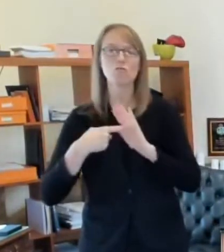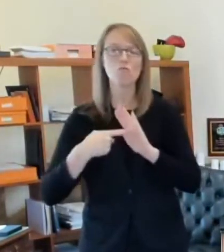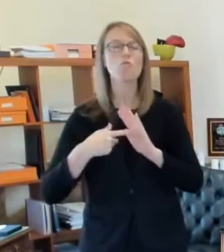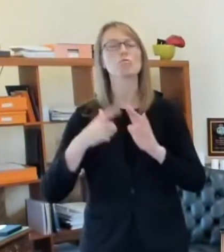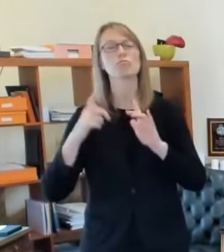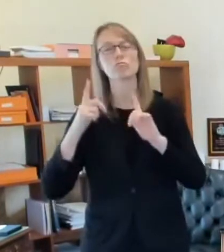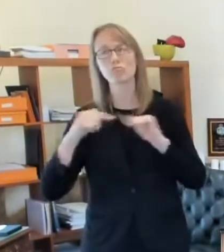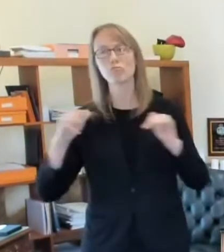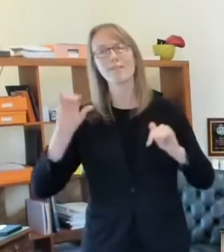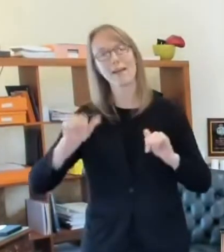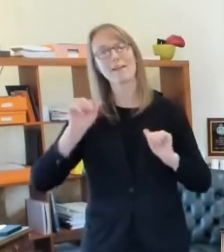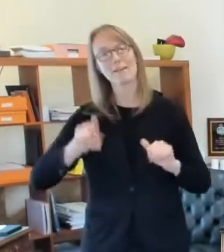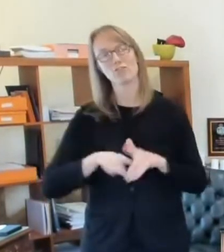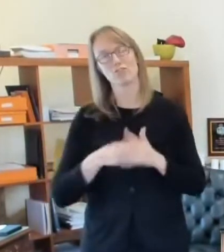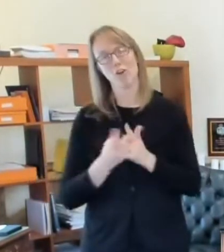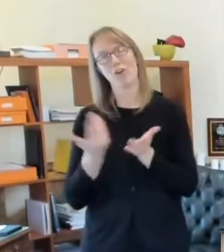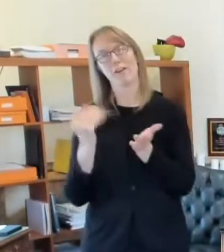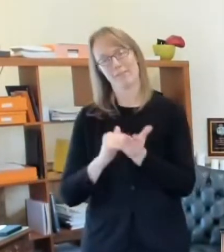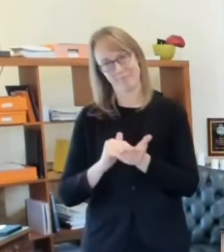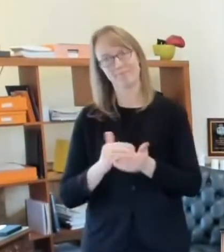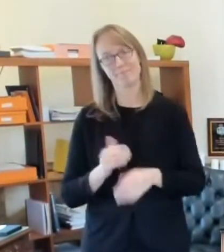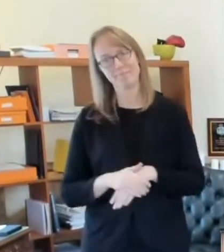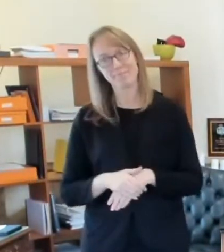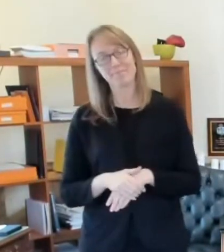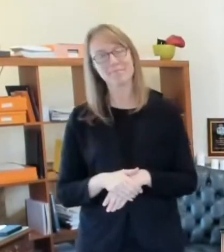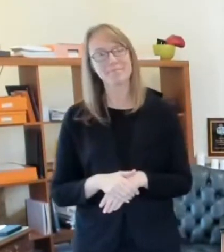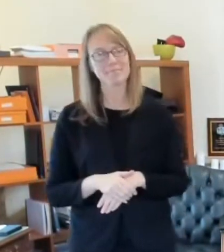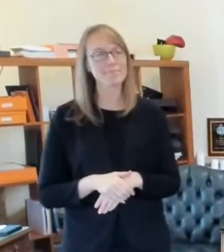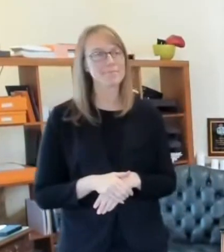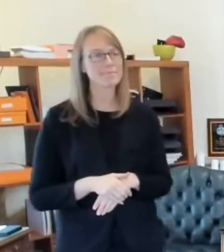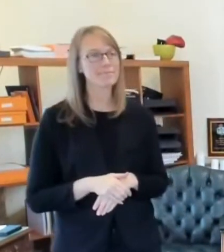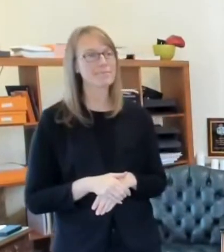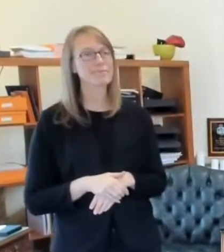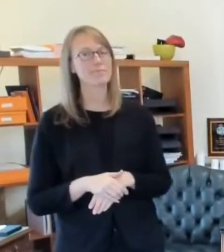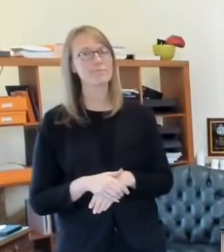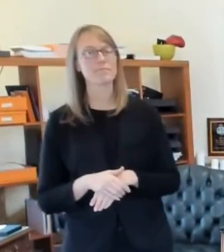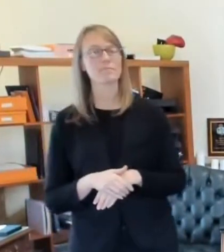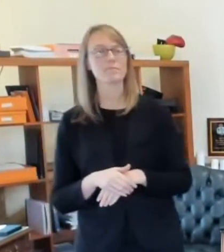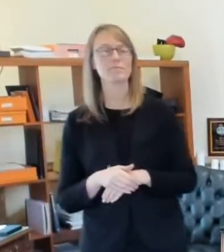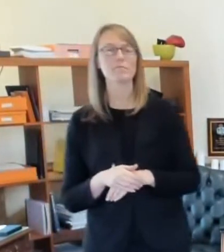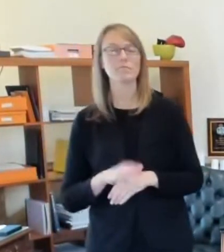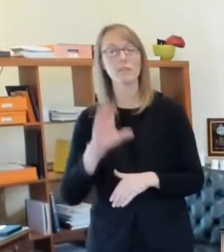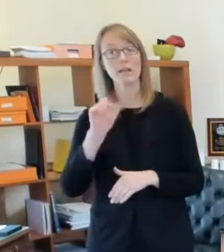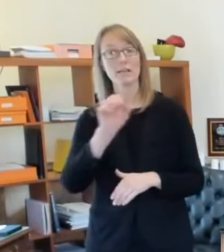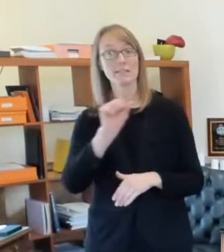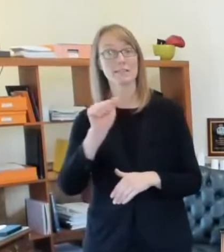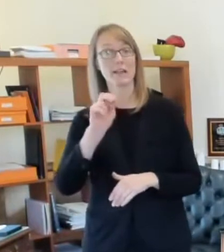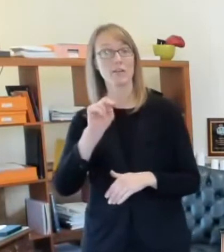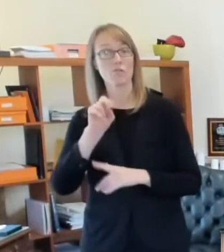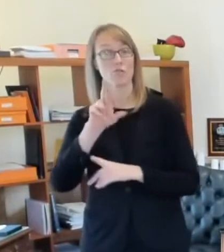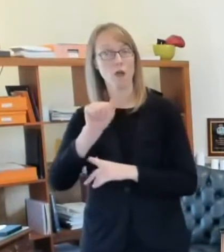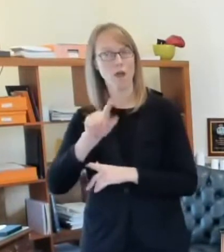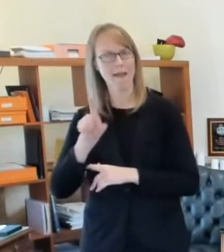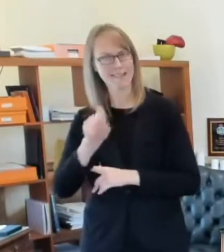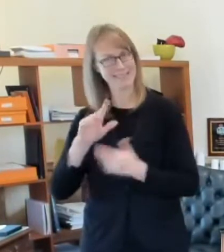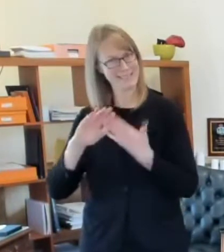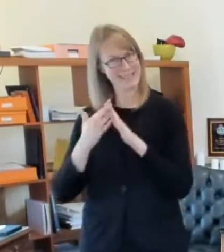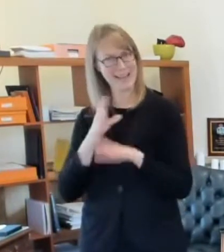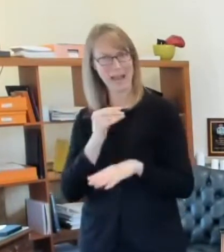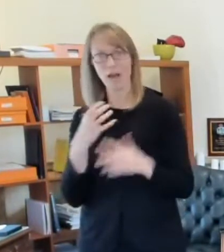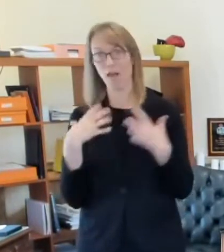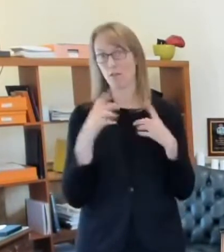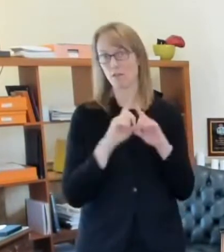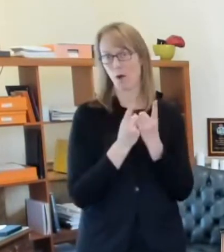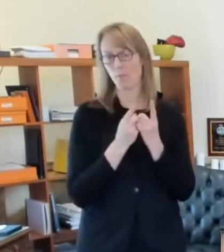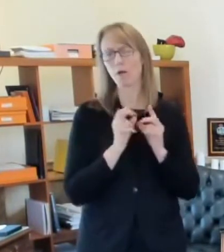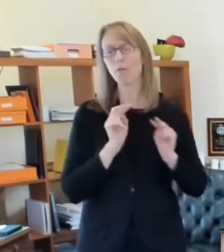and schools. First question is from Cassandra Mayer. Does the city and the health department help monitor private schools